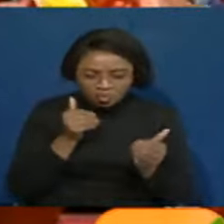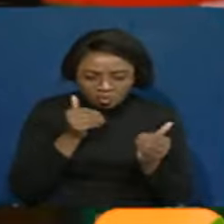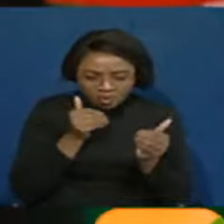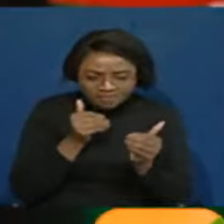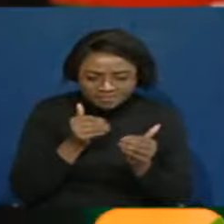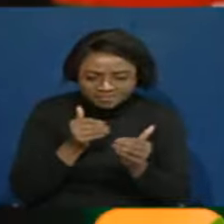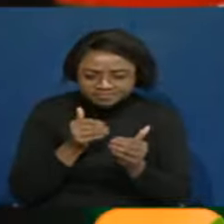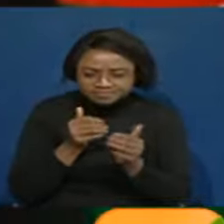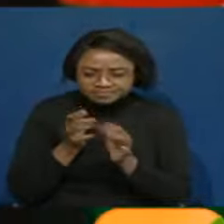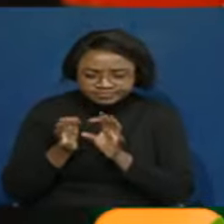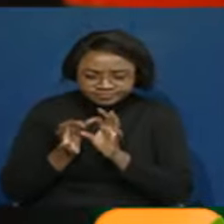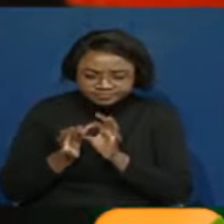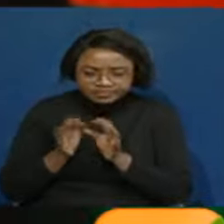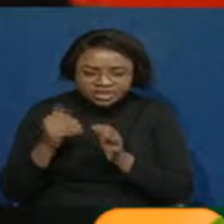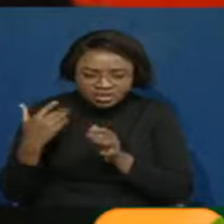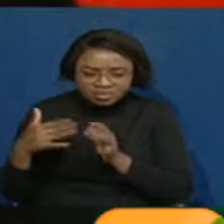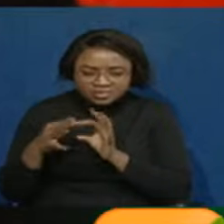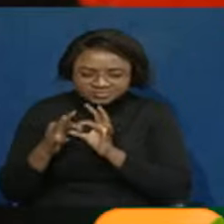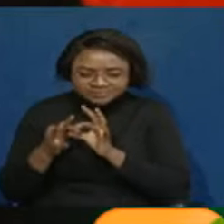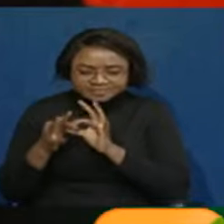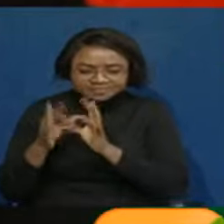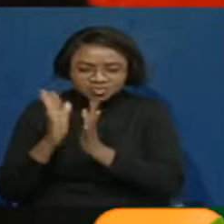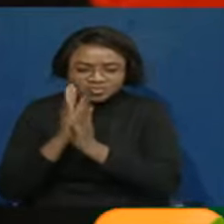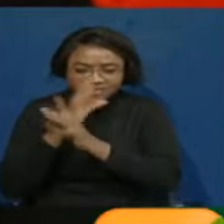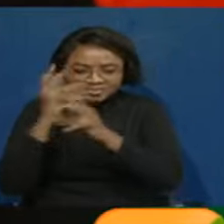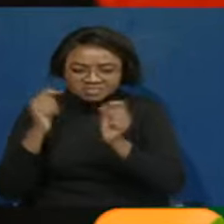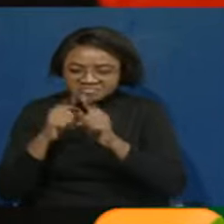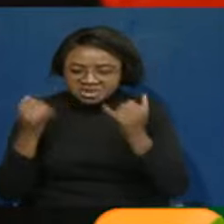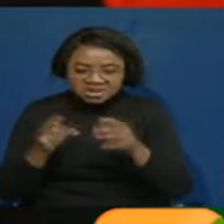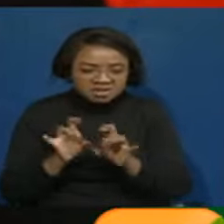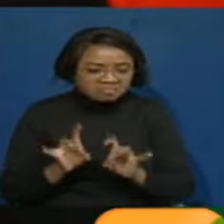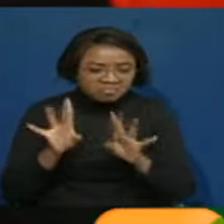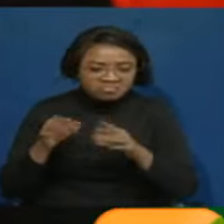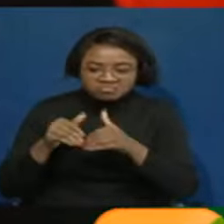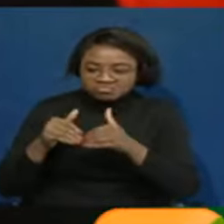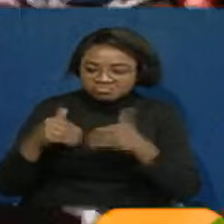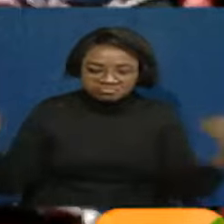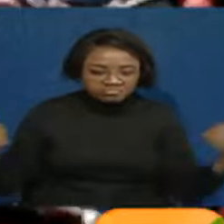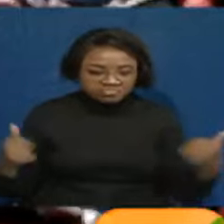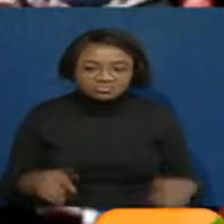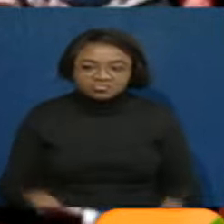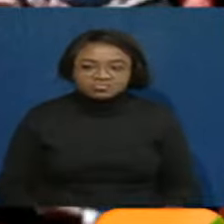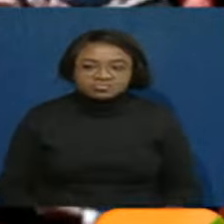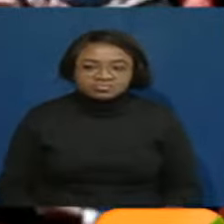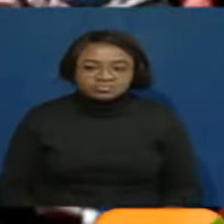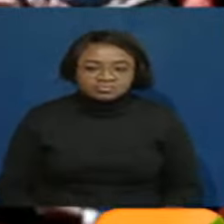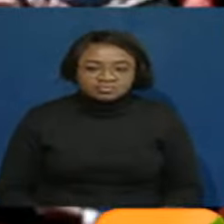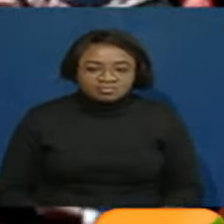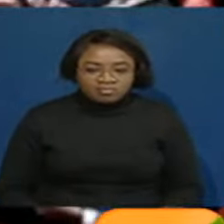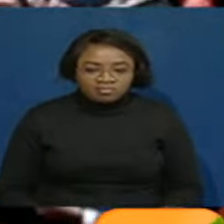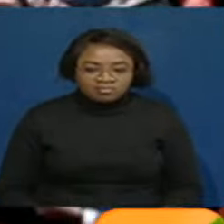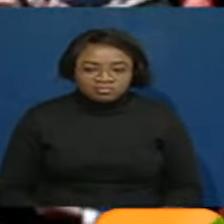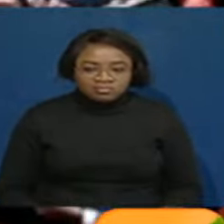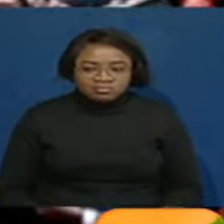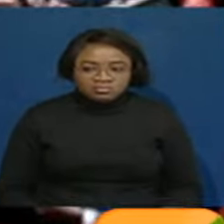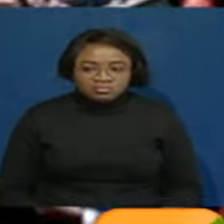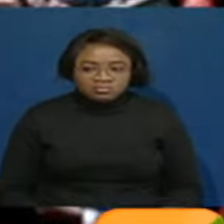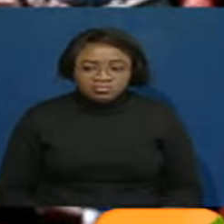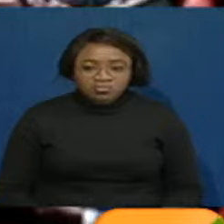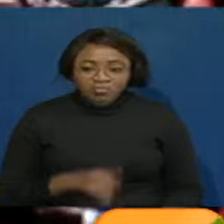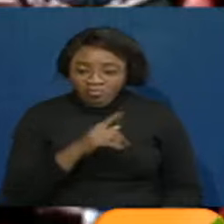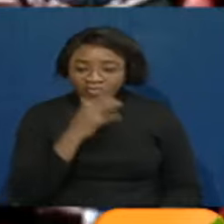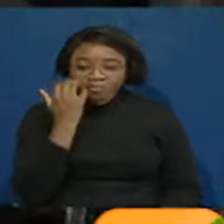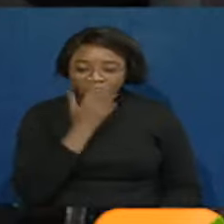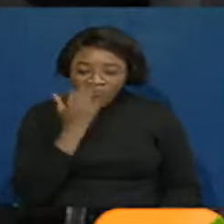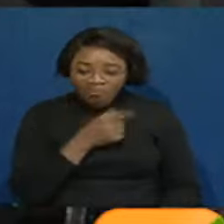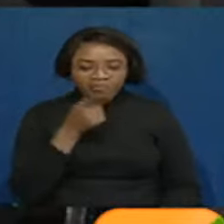presidency, from that office. In both houses of parliament, Gachagua, or Rigiji, as he was also known, was accused of